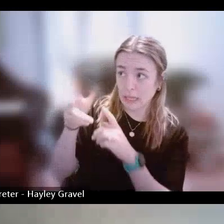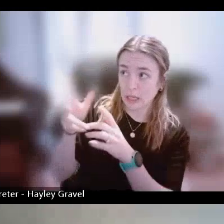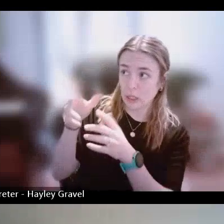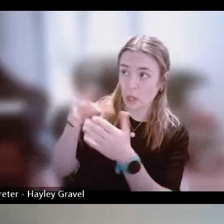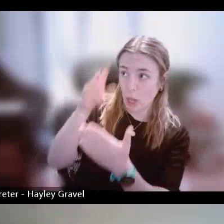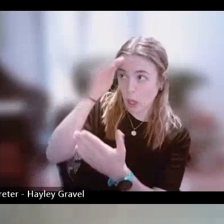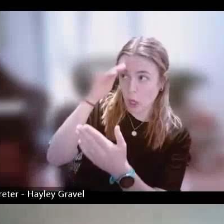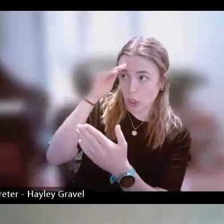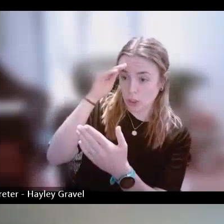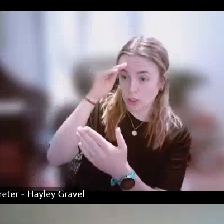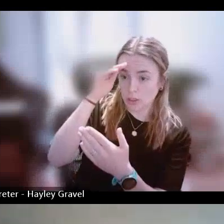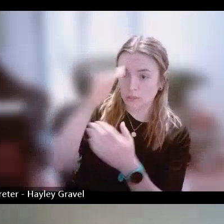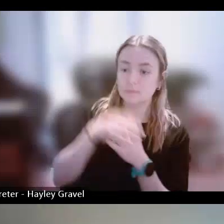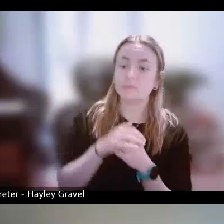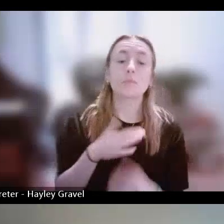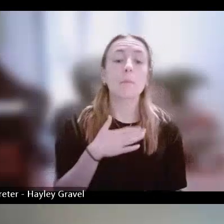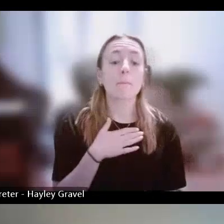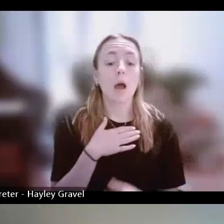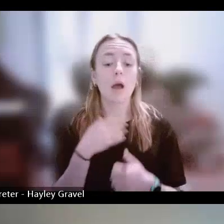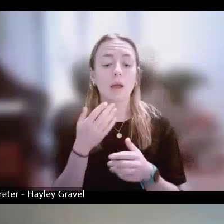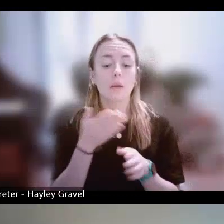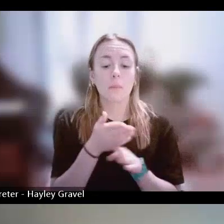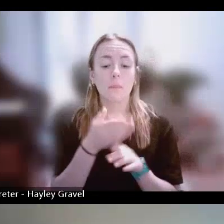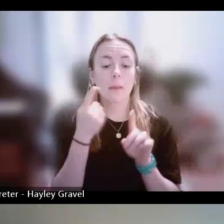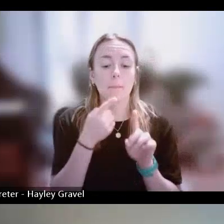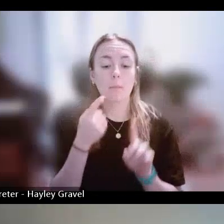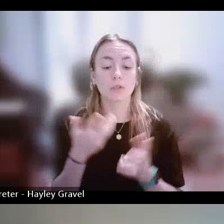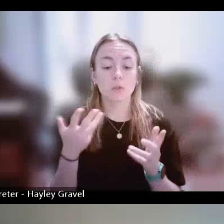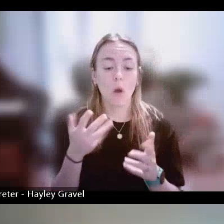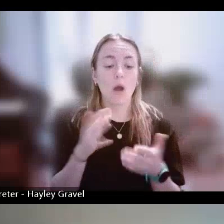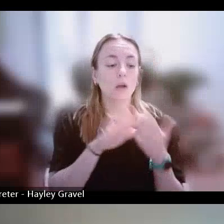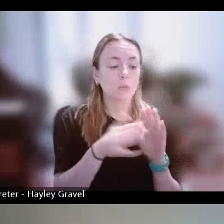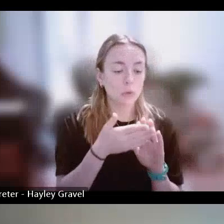with creating and using the community and the parents,